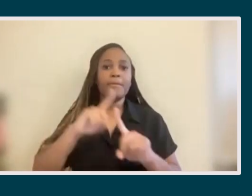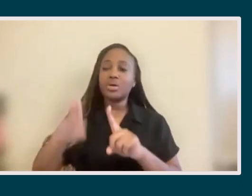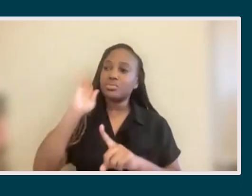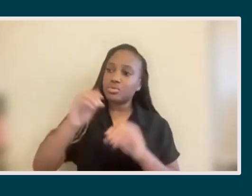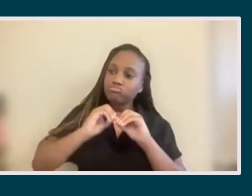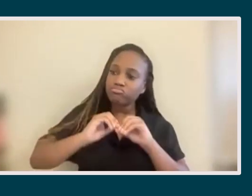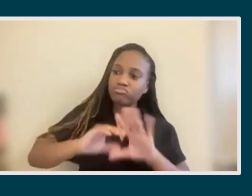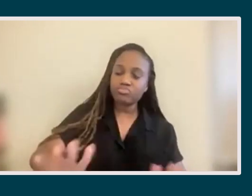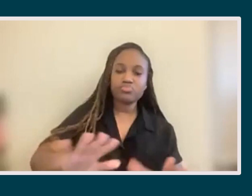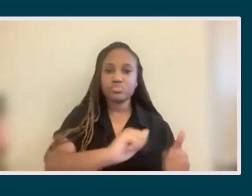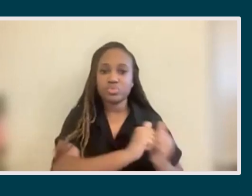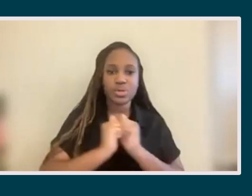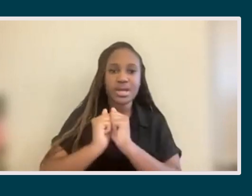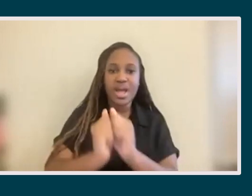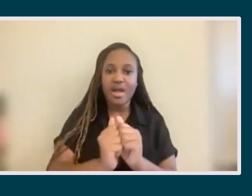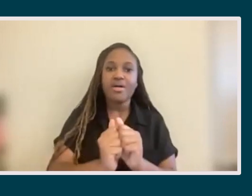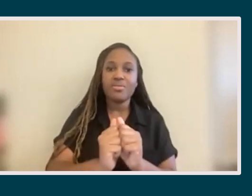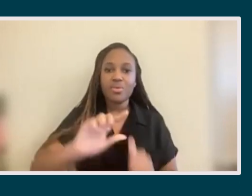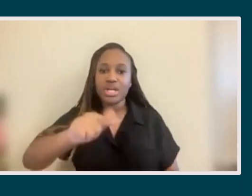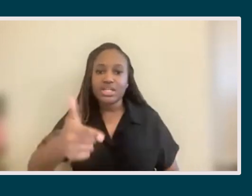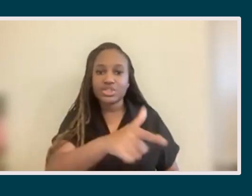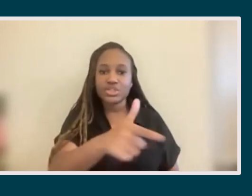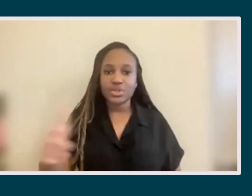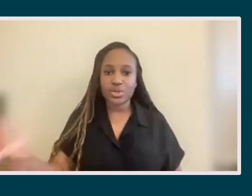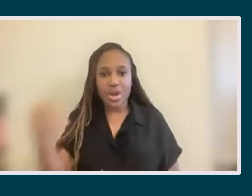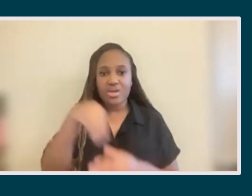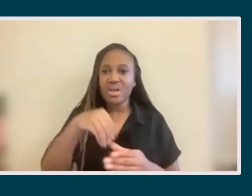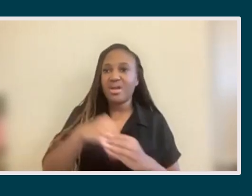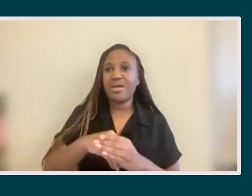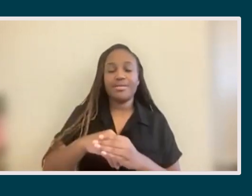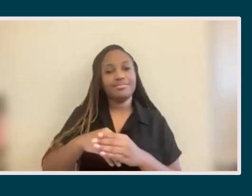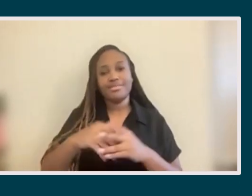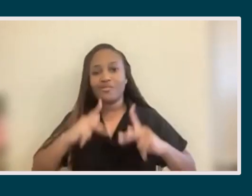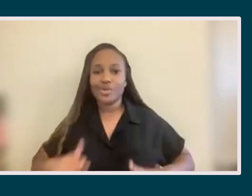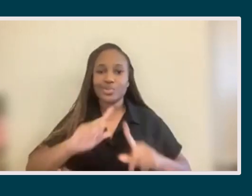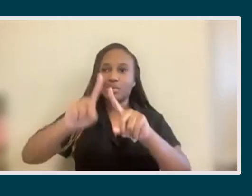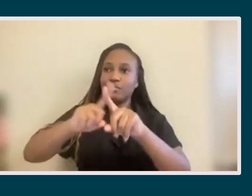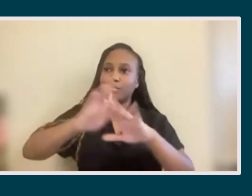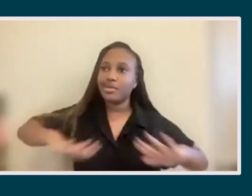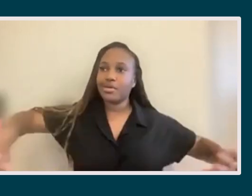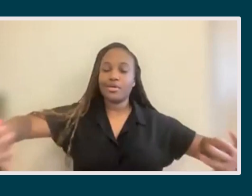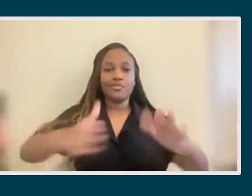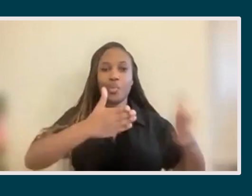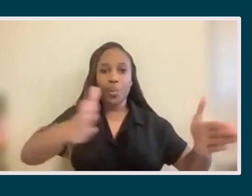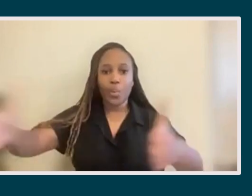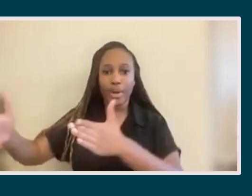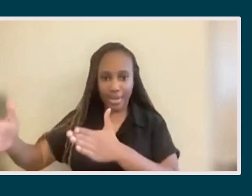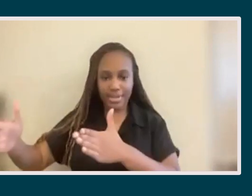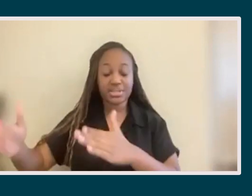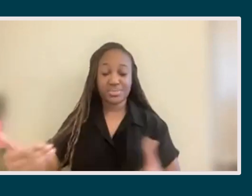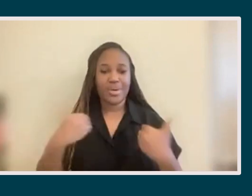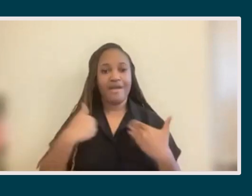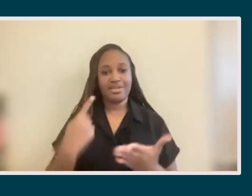in deep quantum theory, physical ways, and we'll have another class on string theory one day. I digress.